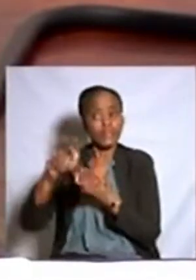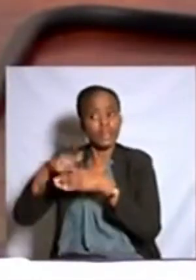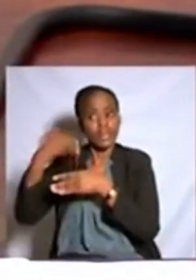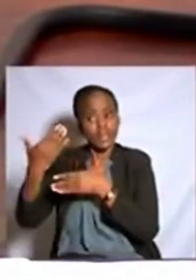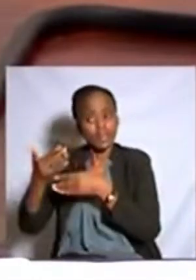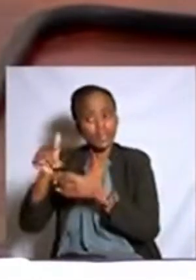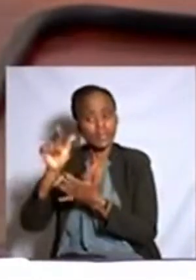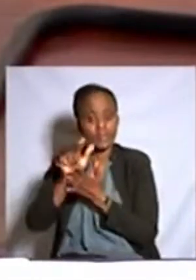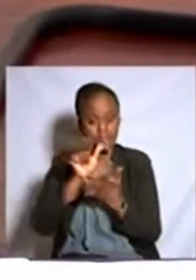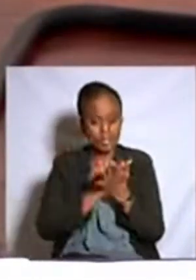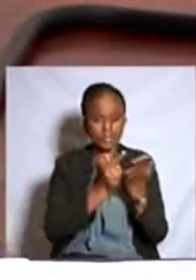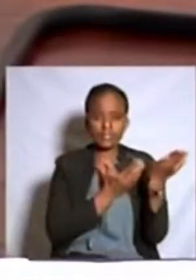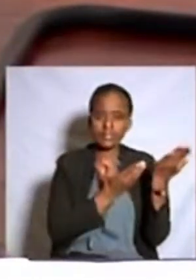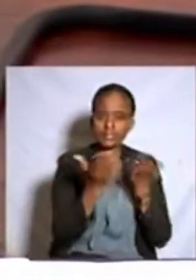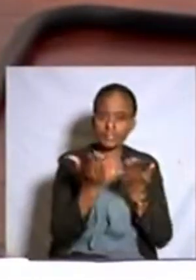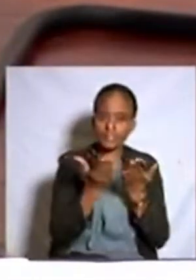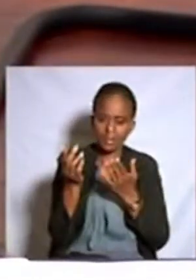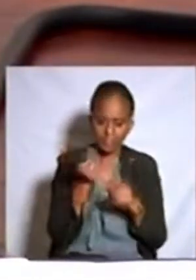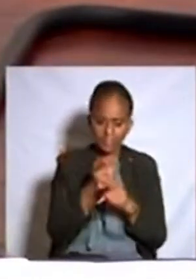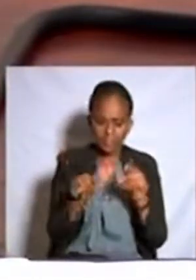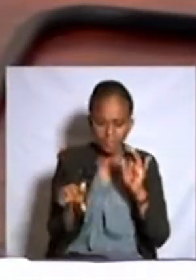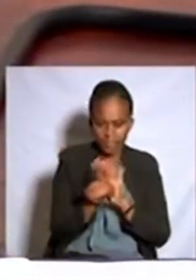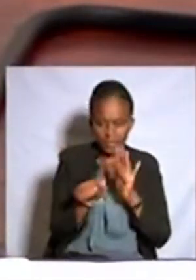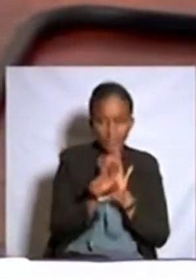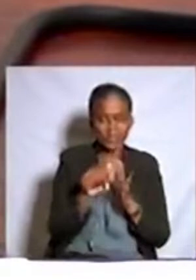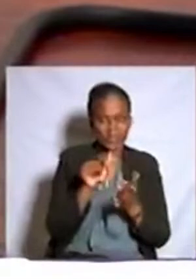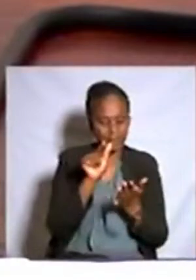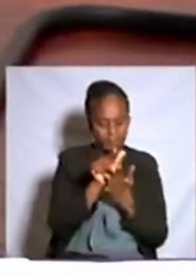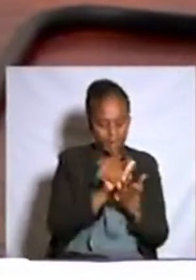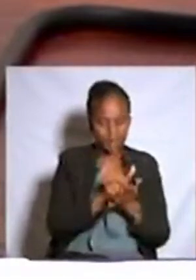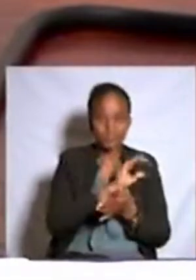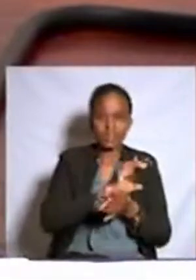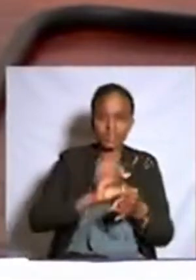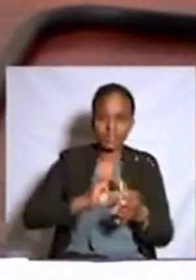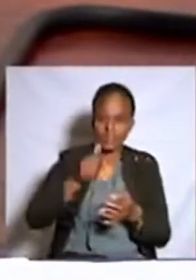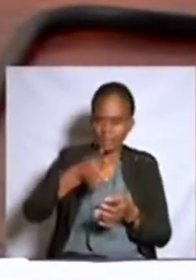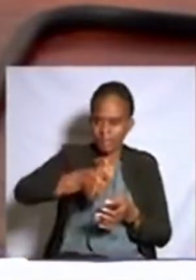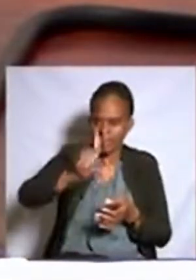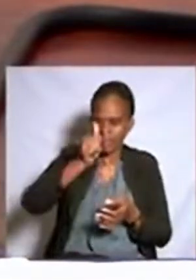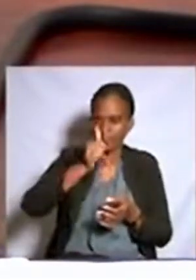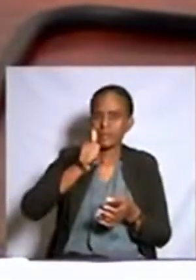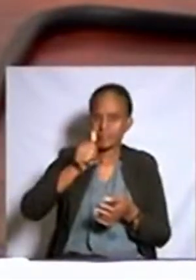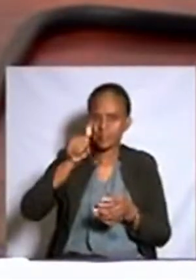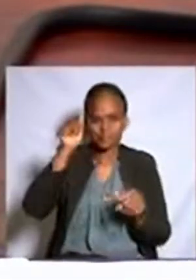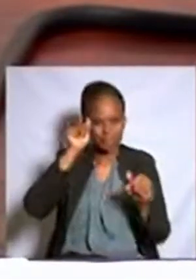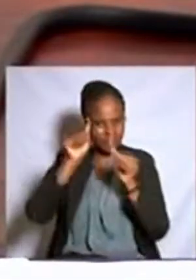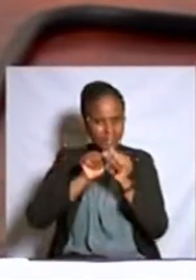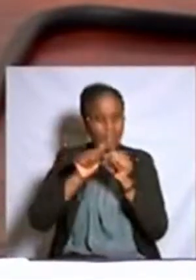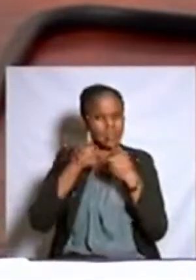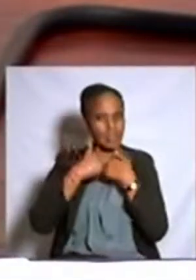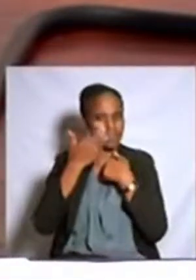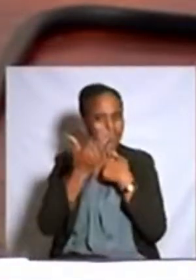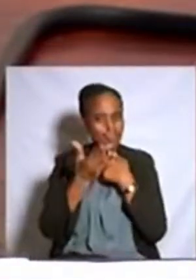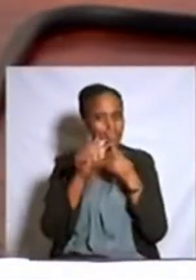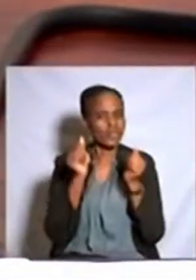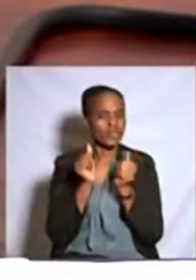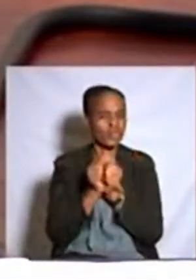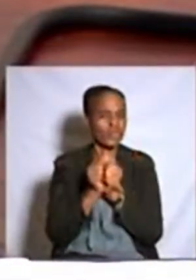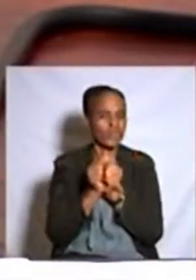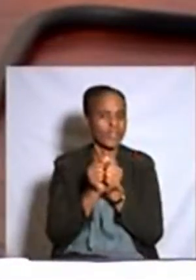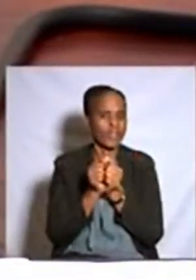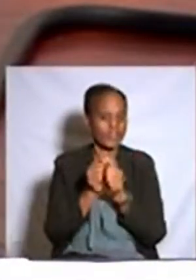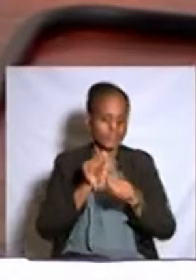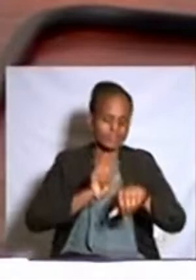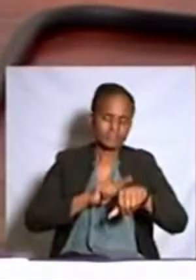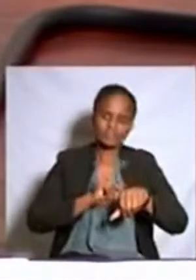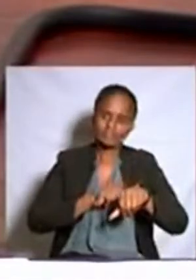legal services from private law firms, do you agree in terms of the